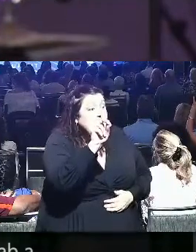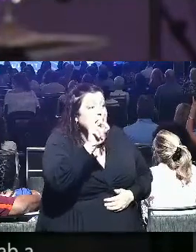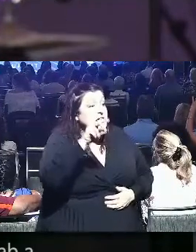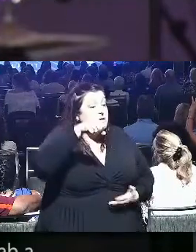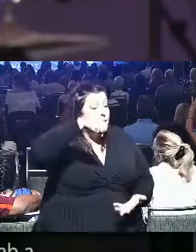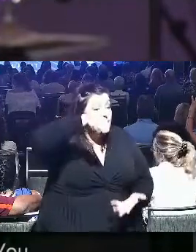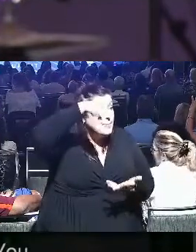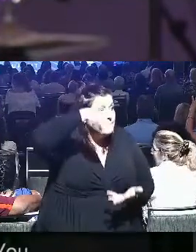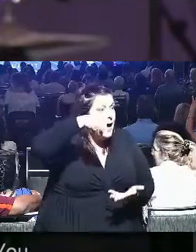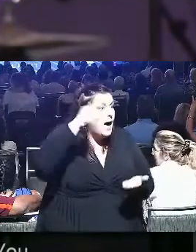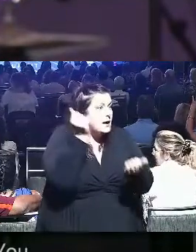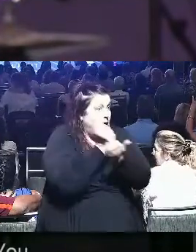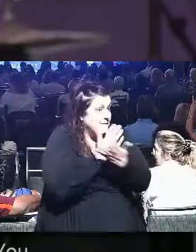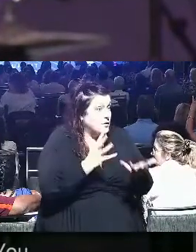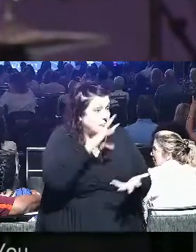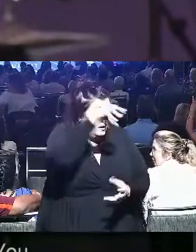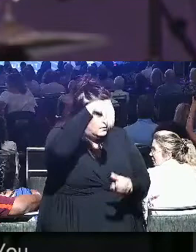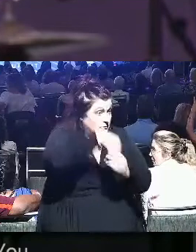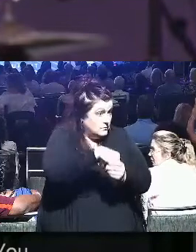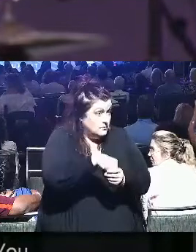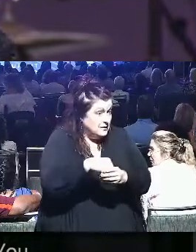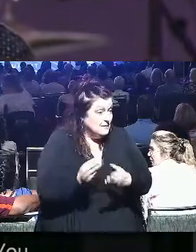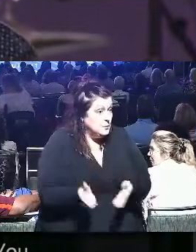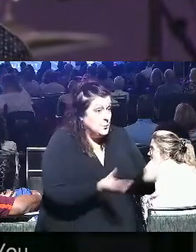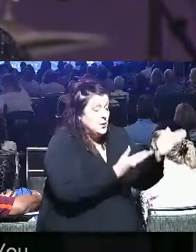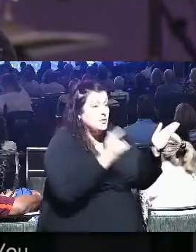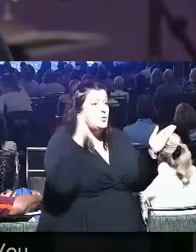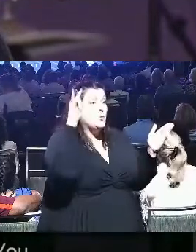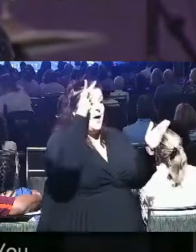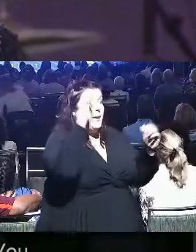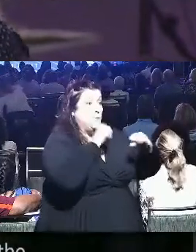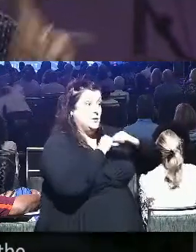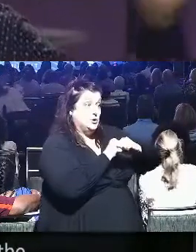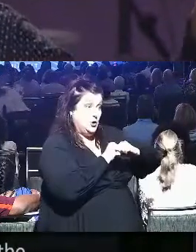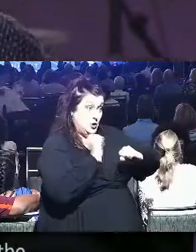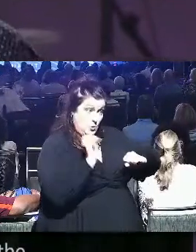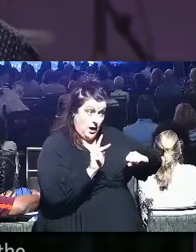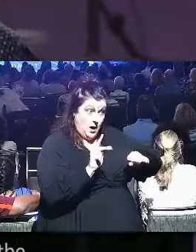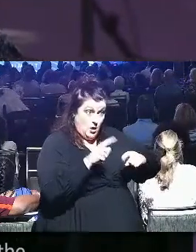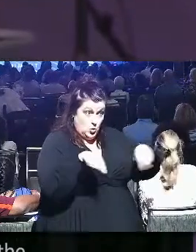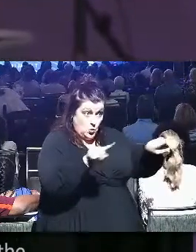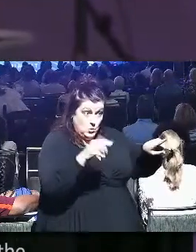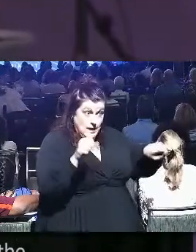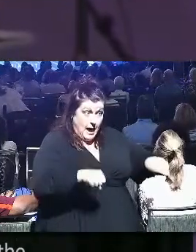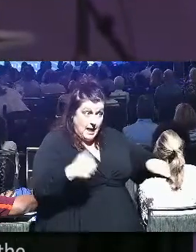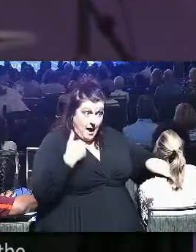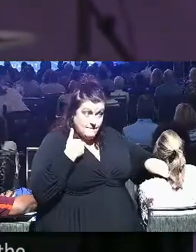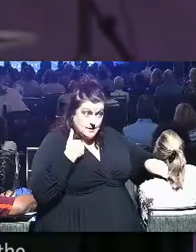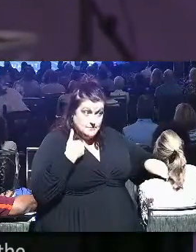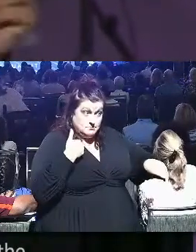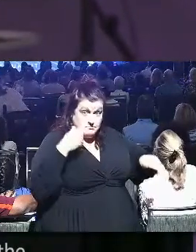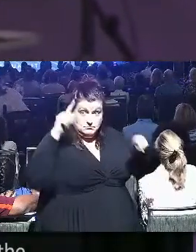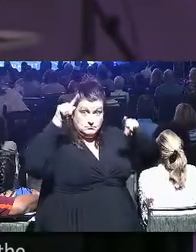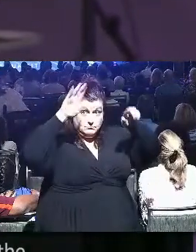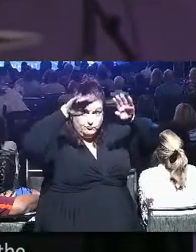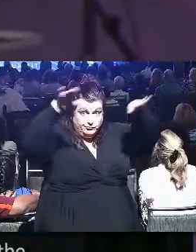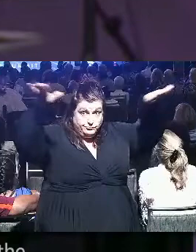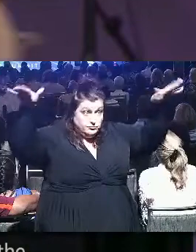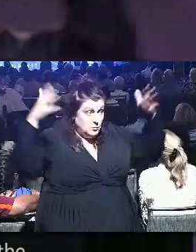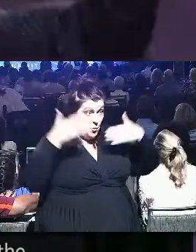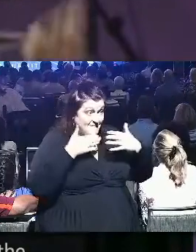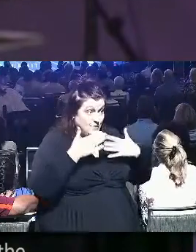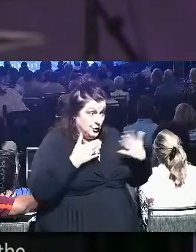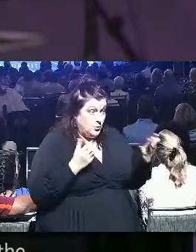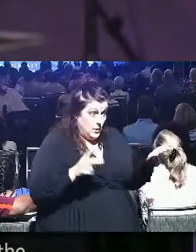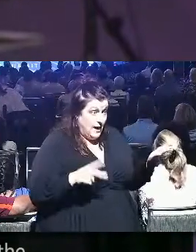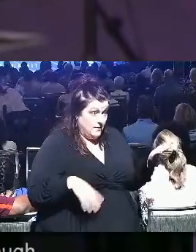can take it home if you can get it through the airport security. Or you can throw the stand out later at